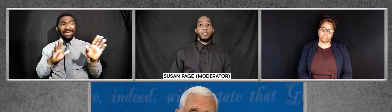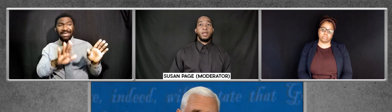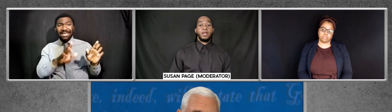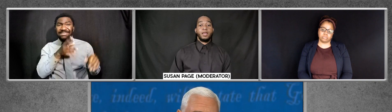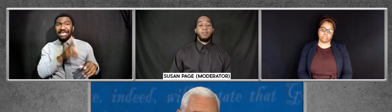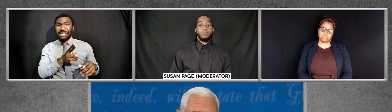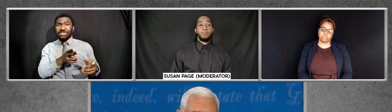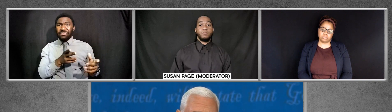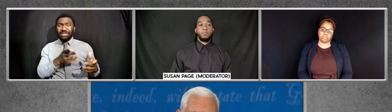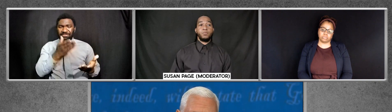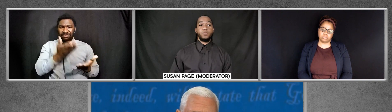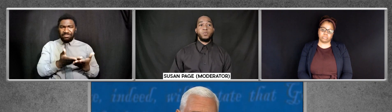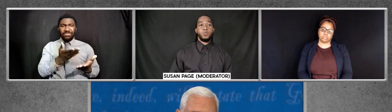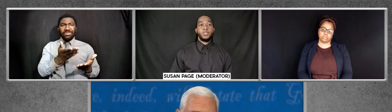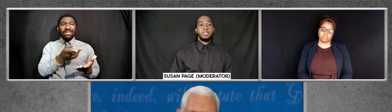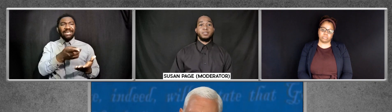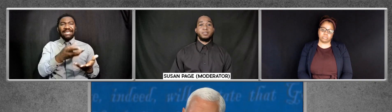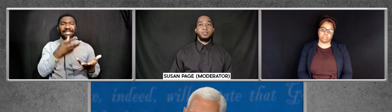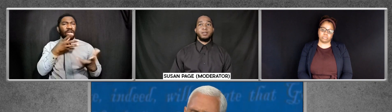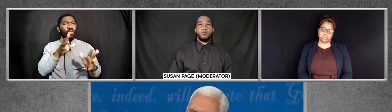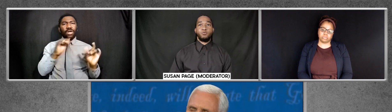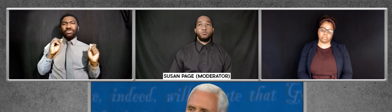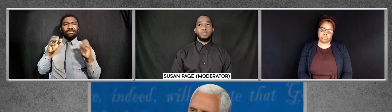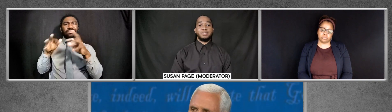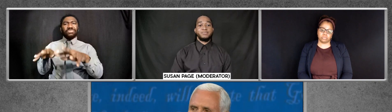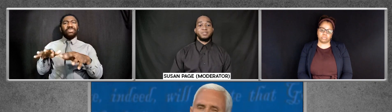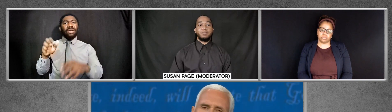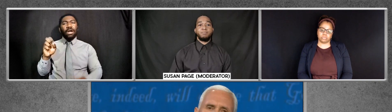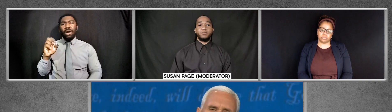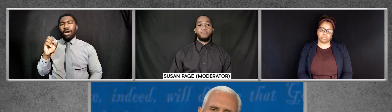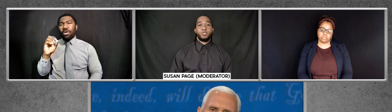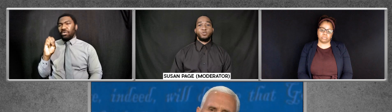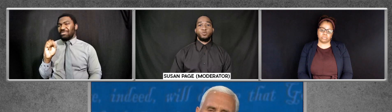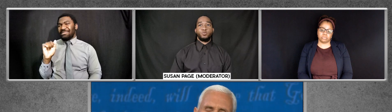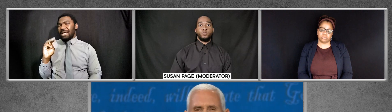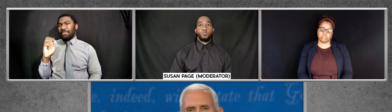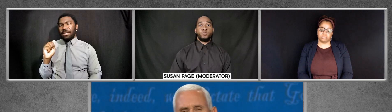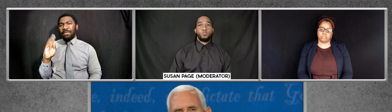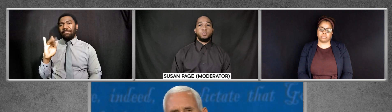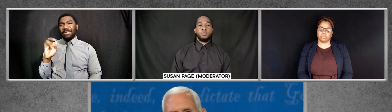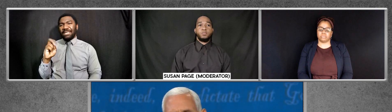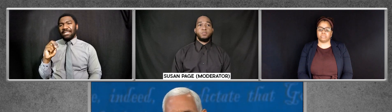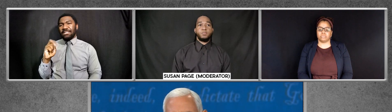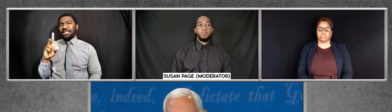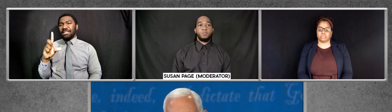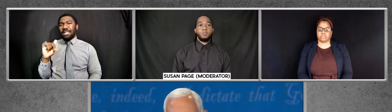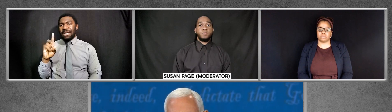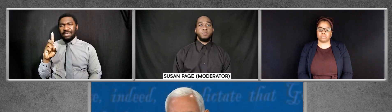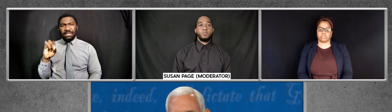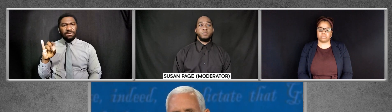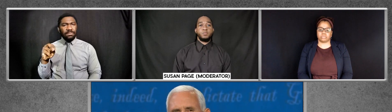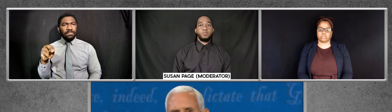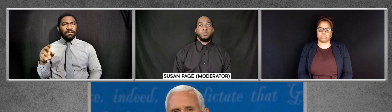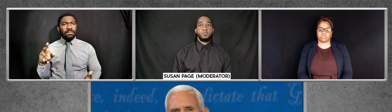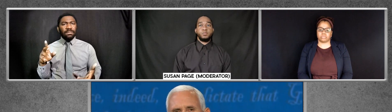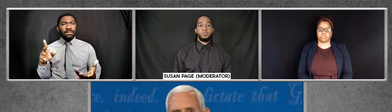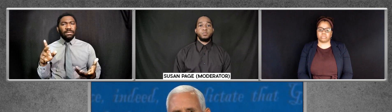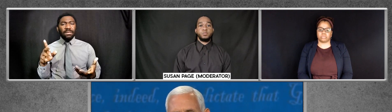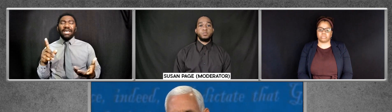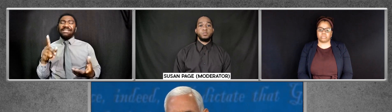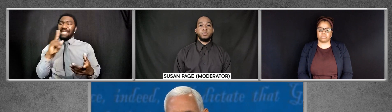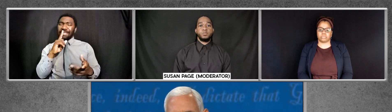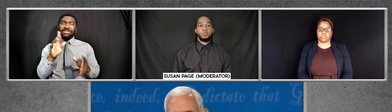opposed the raid against Osama bin Laden. It's absolutely essential that we have a commander-in-chief who will not